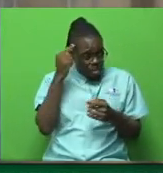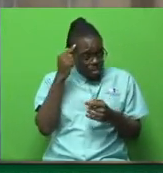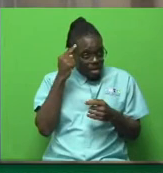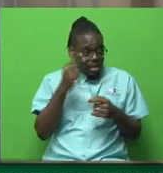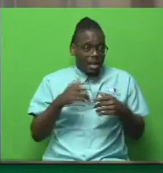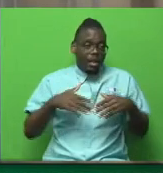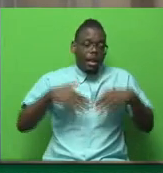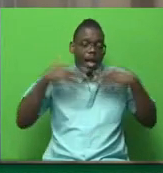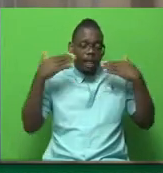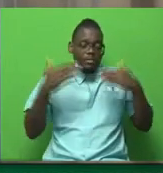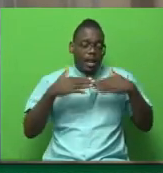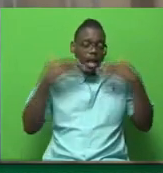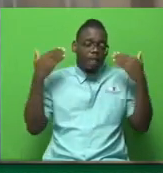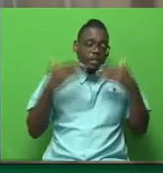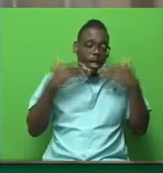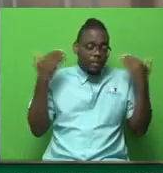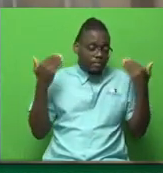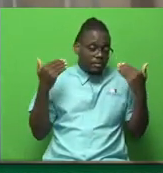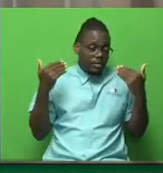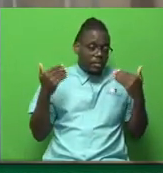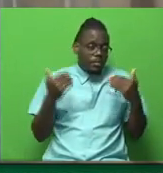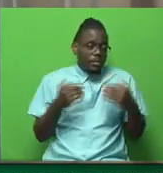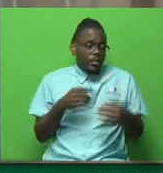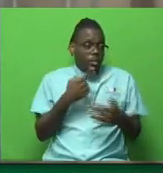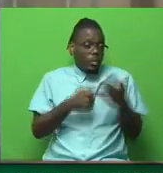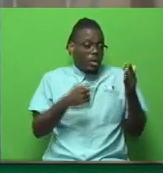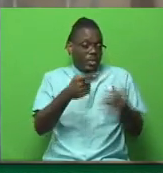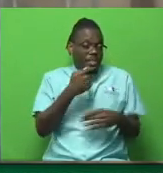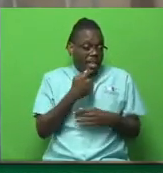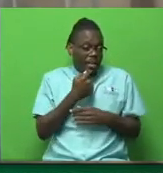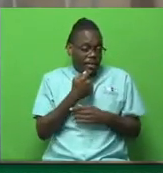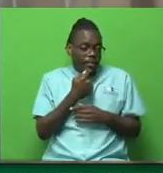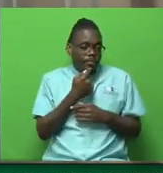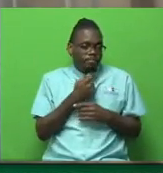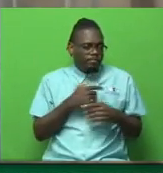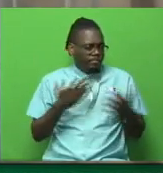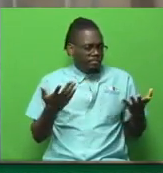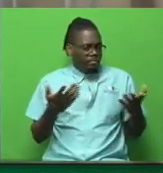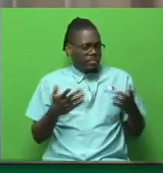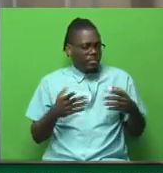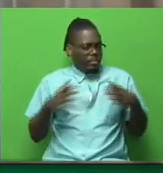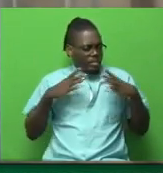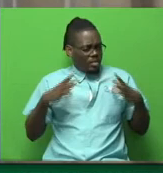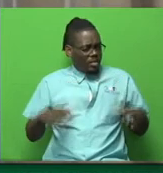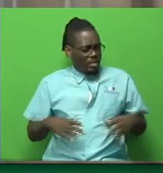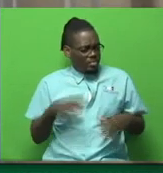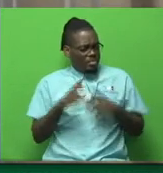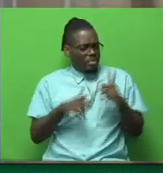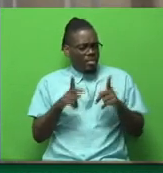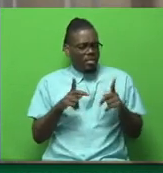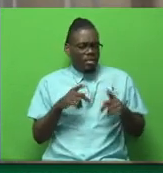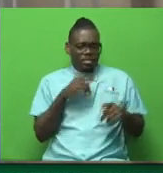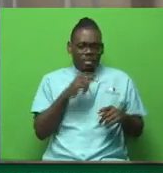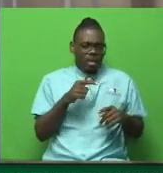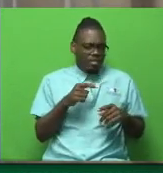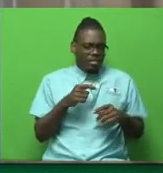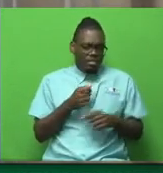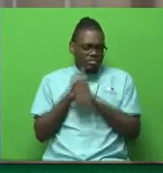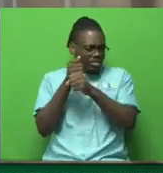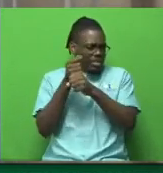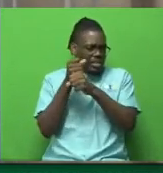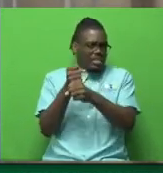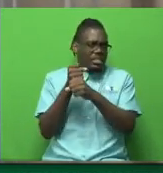yet and last Monday I saw the same lack of concern the same angst against